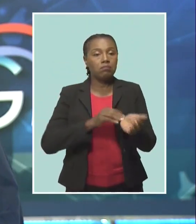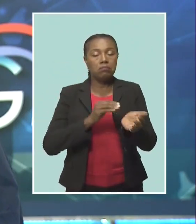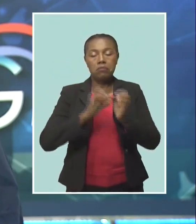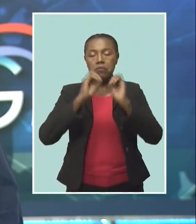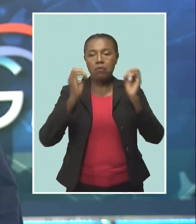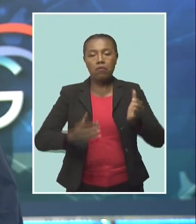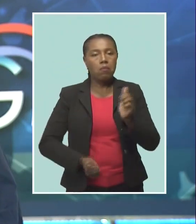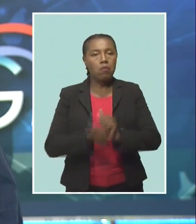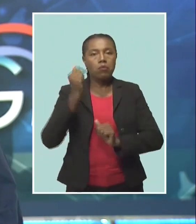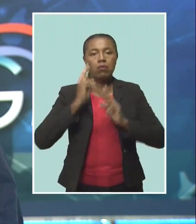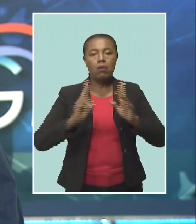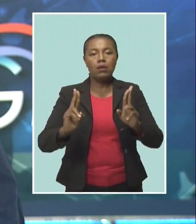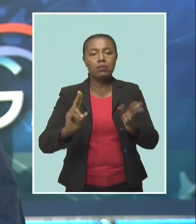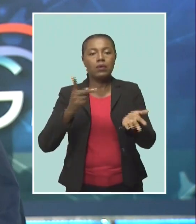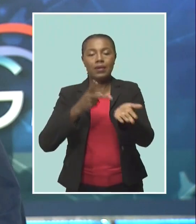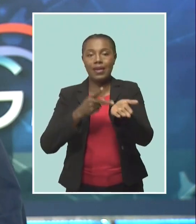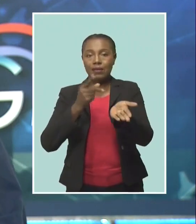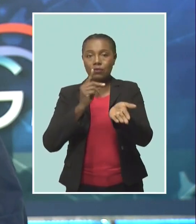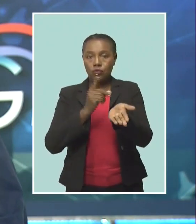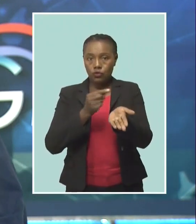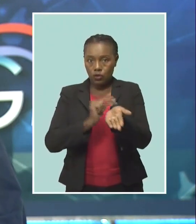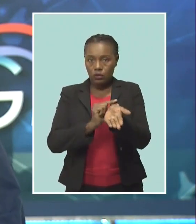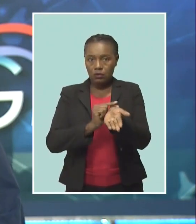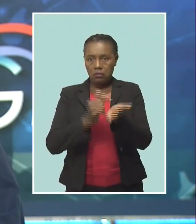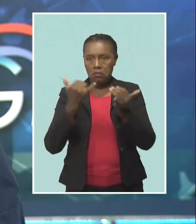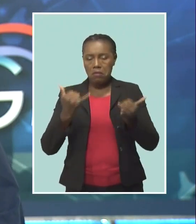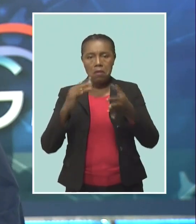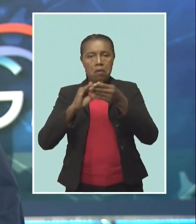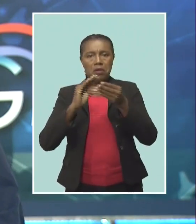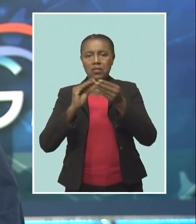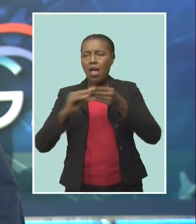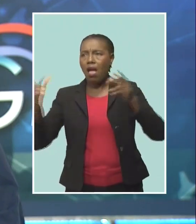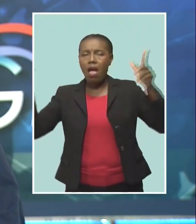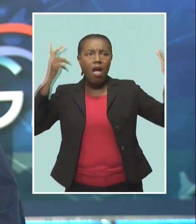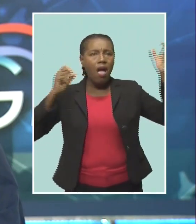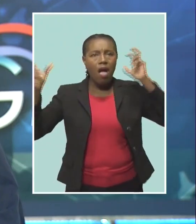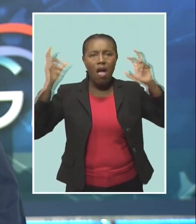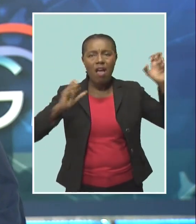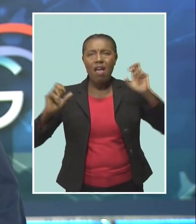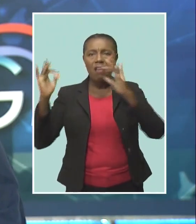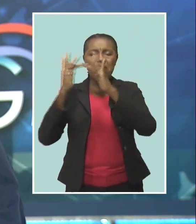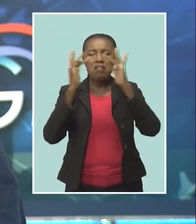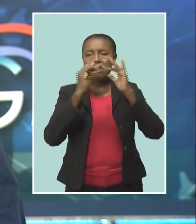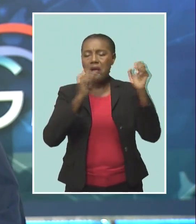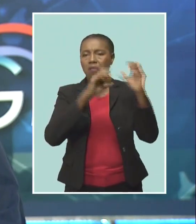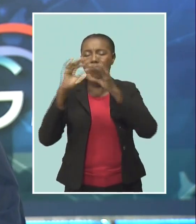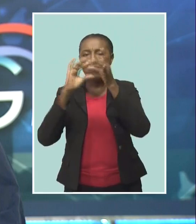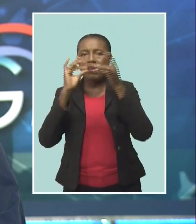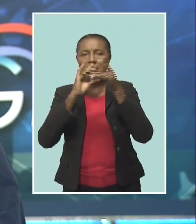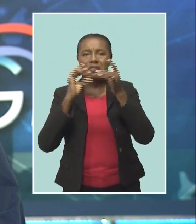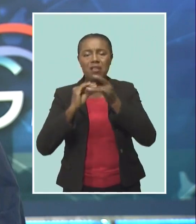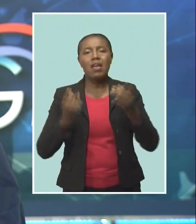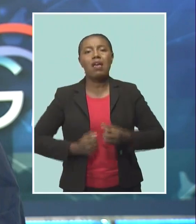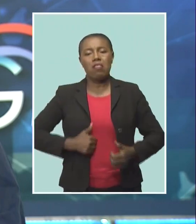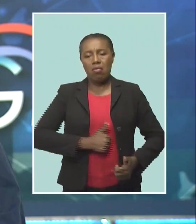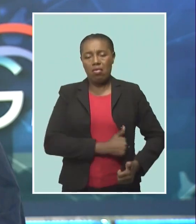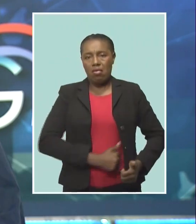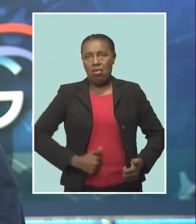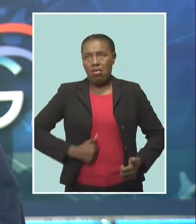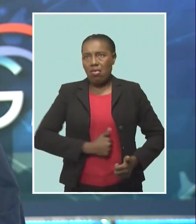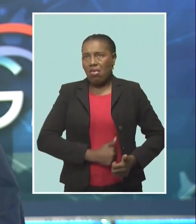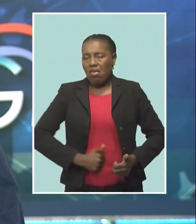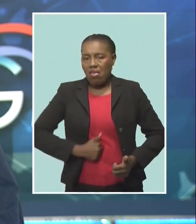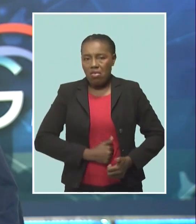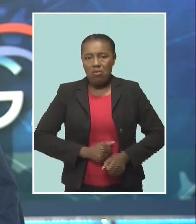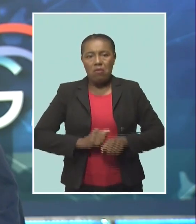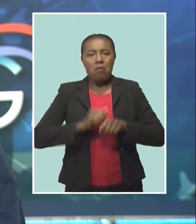Honorable Dr. Kenneth George, is tonight dismissing a rumor circulating on social media that there is a gastroenteritis outbreak